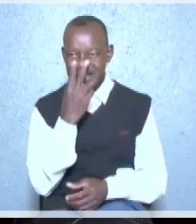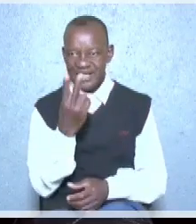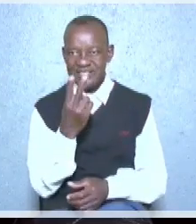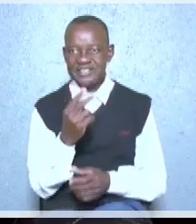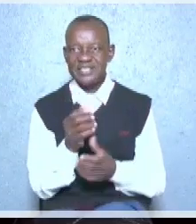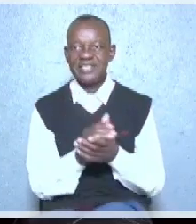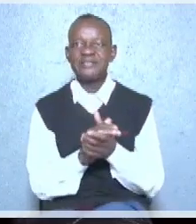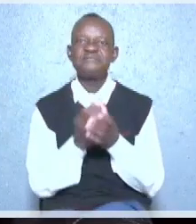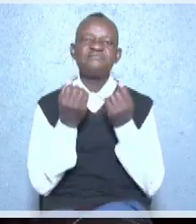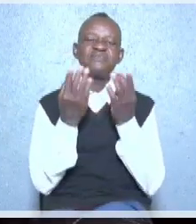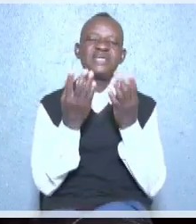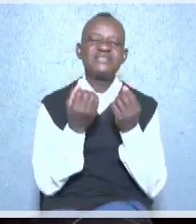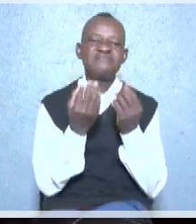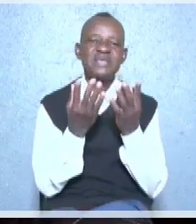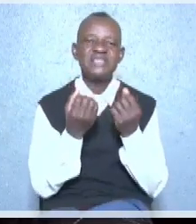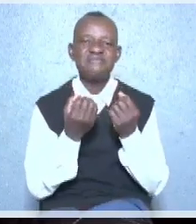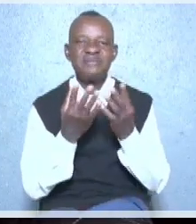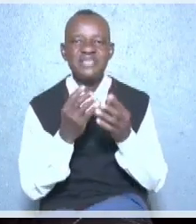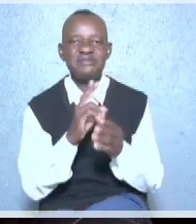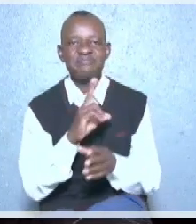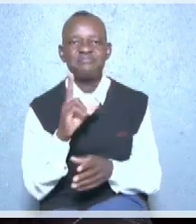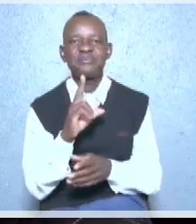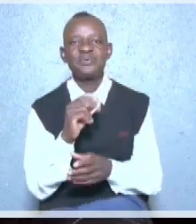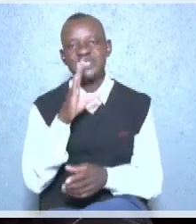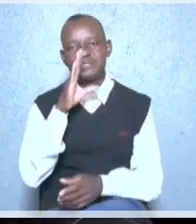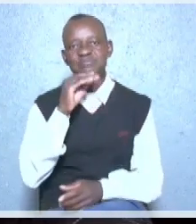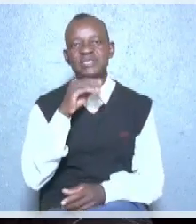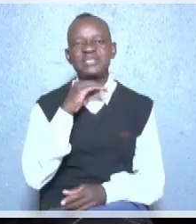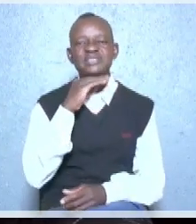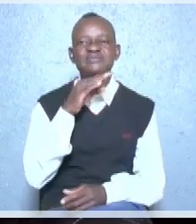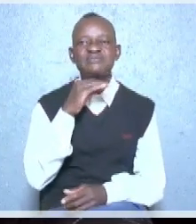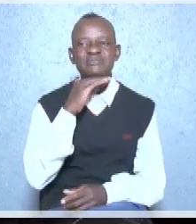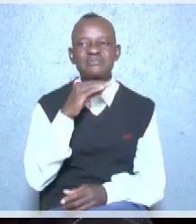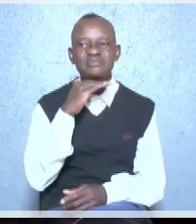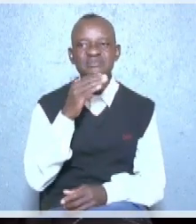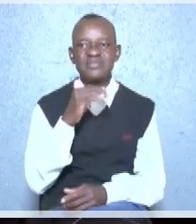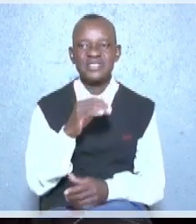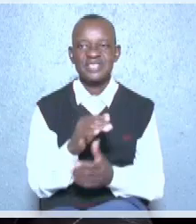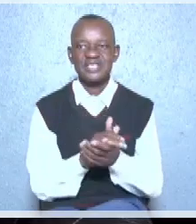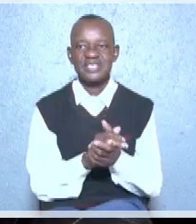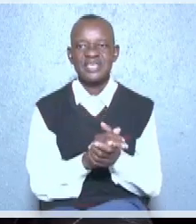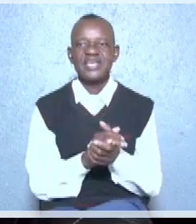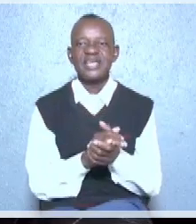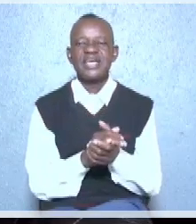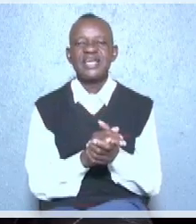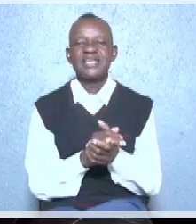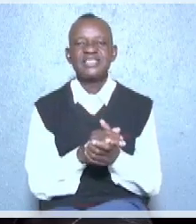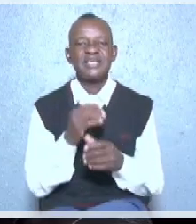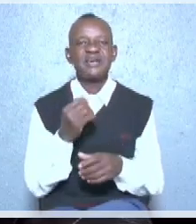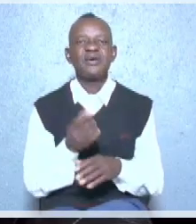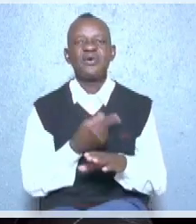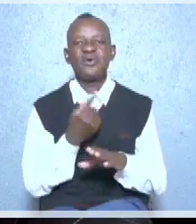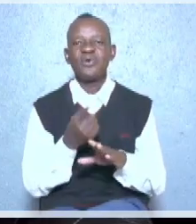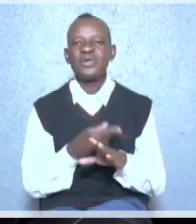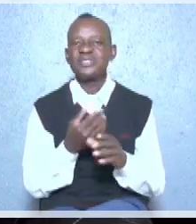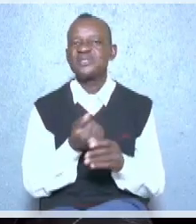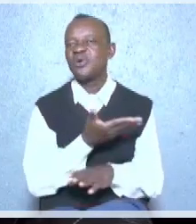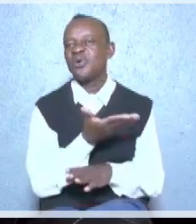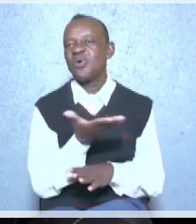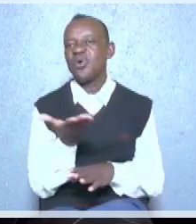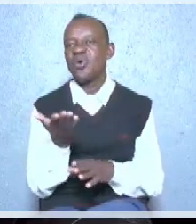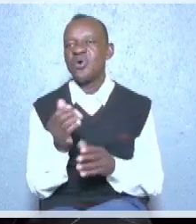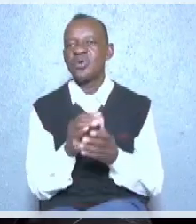president. Because whatever interviews that he have had, it was always in a fashion